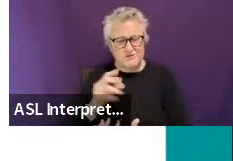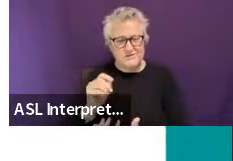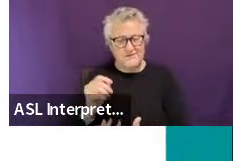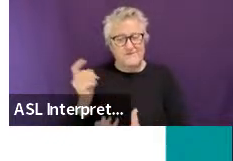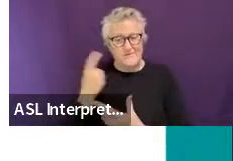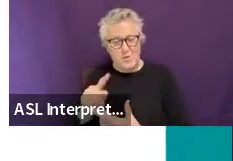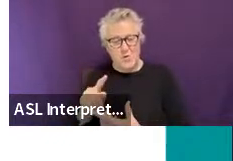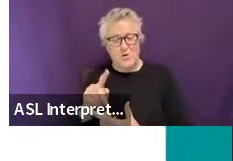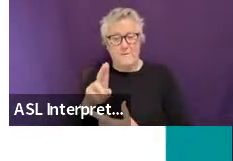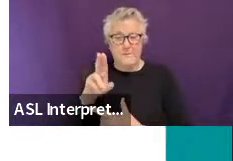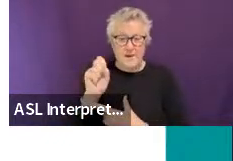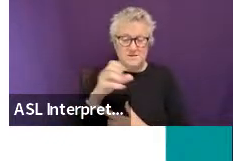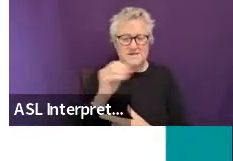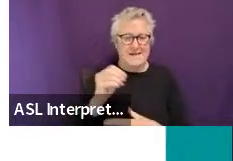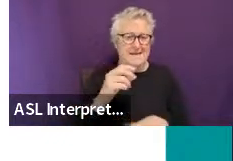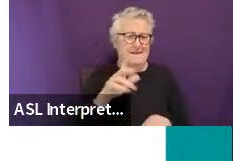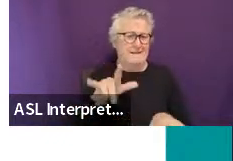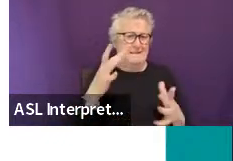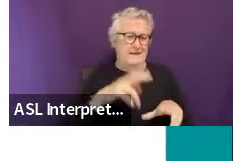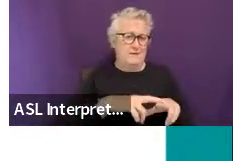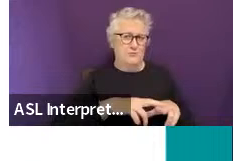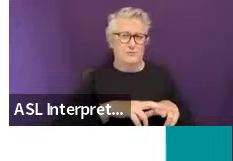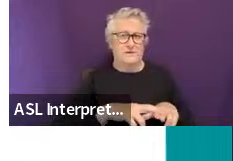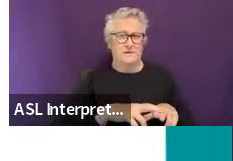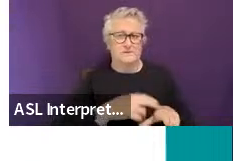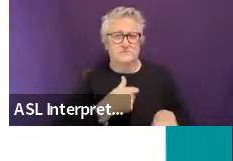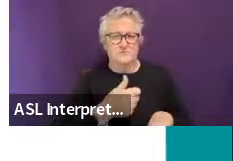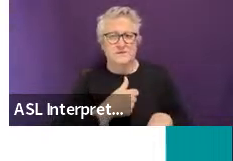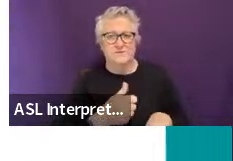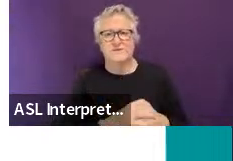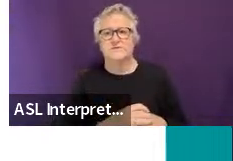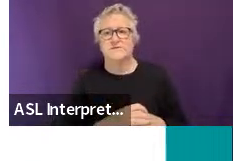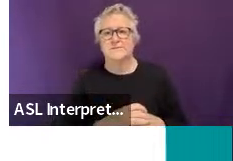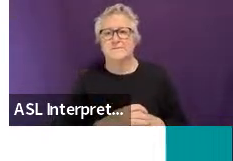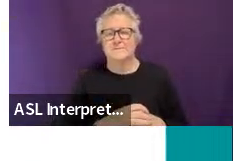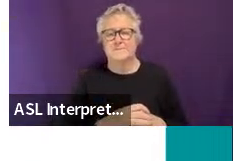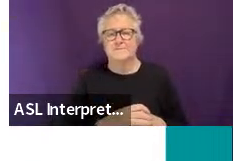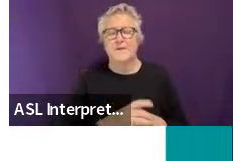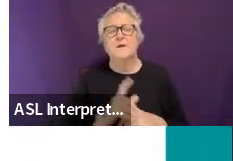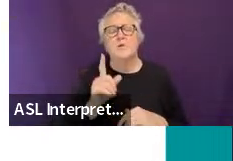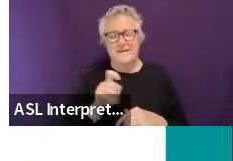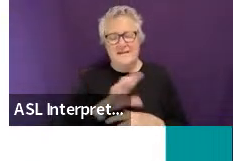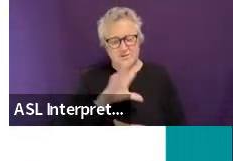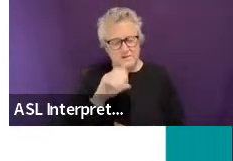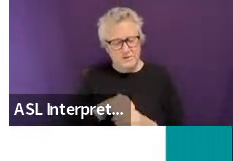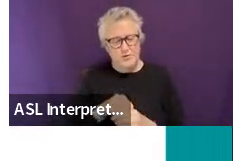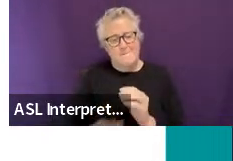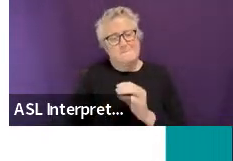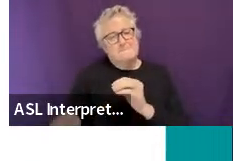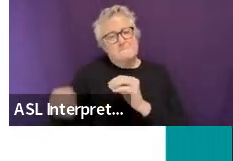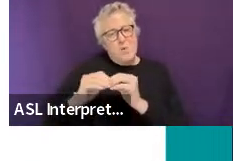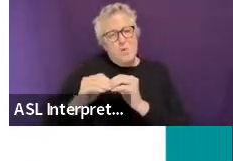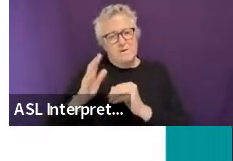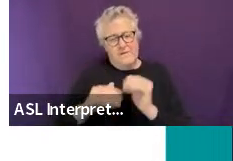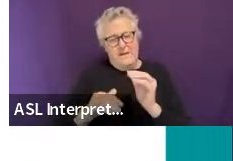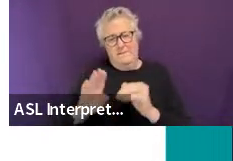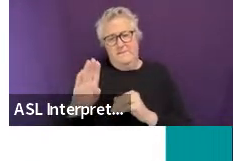and express bus. So to serve that, we need to include more than bus on shoulder. The bus on